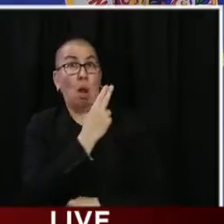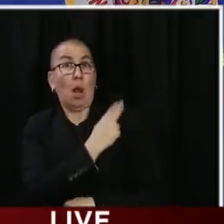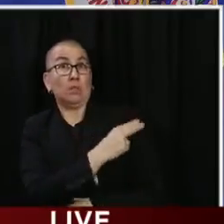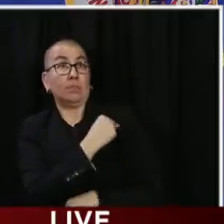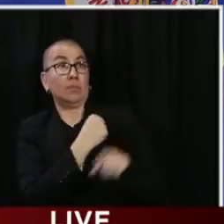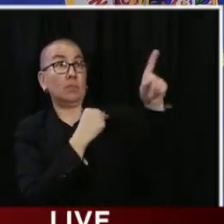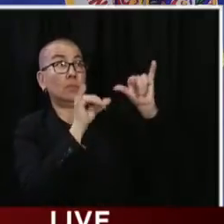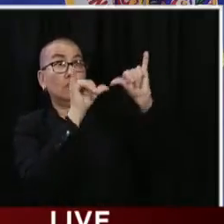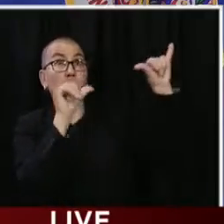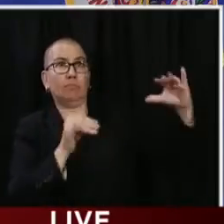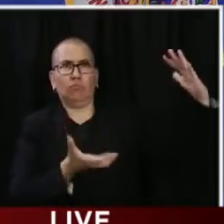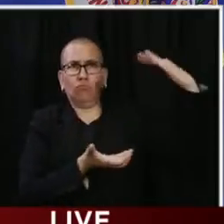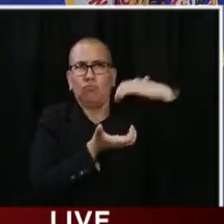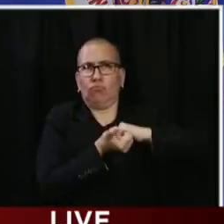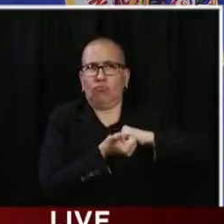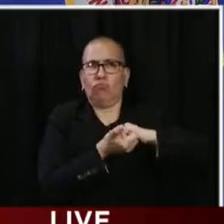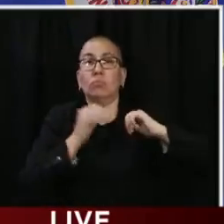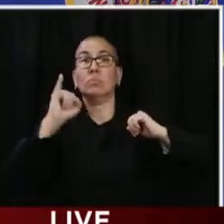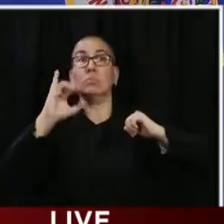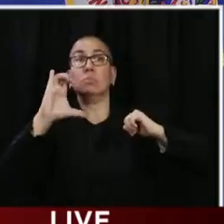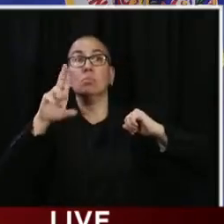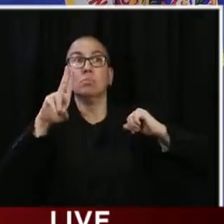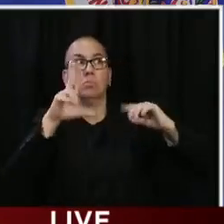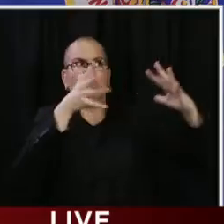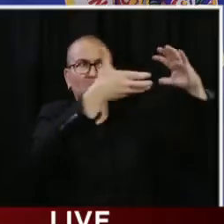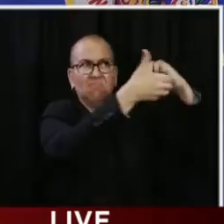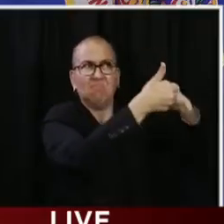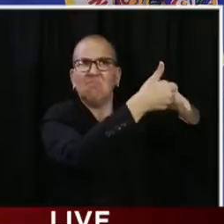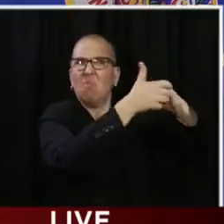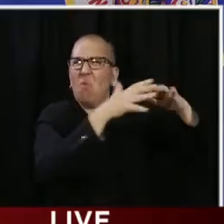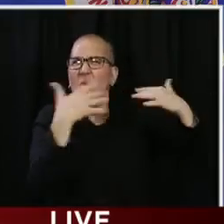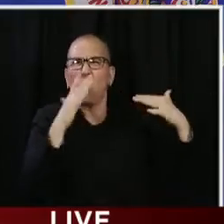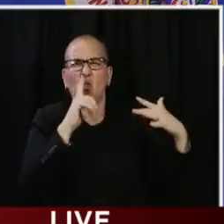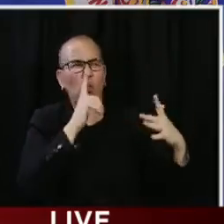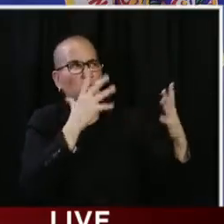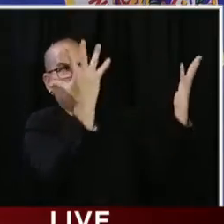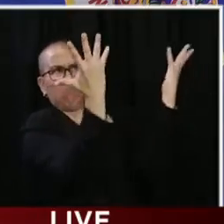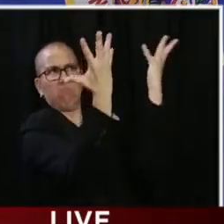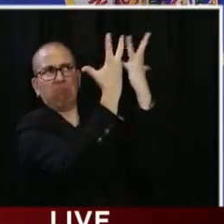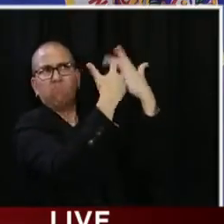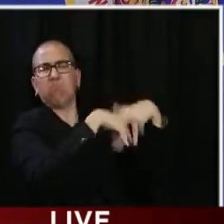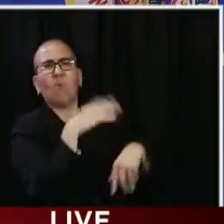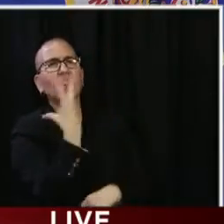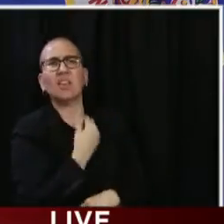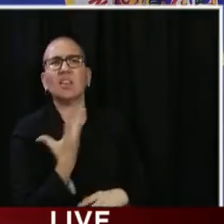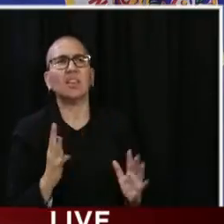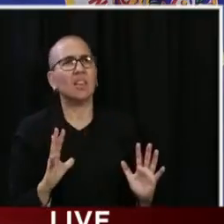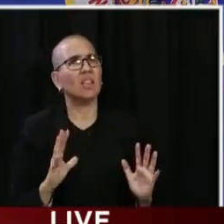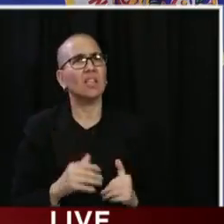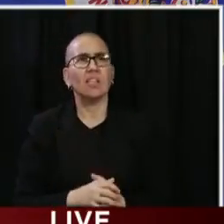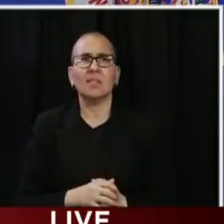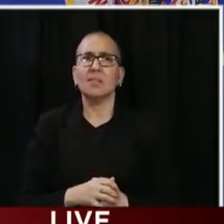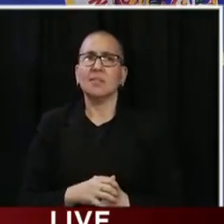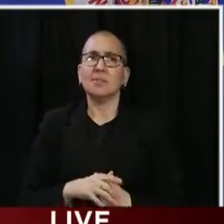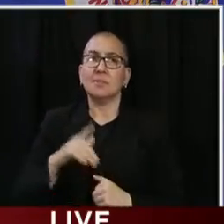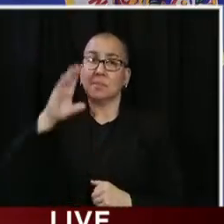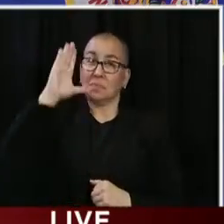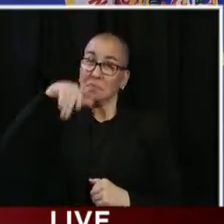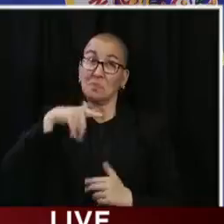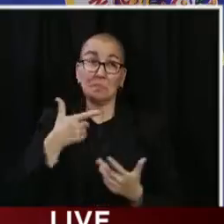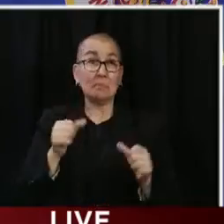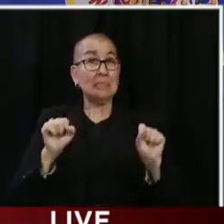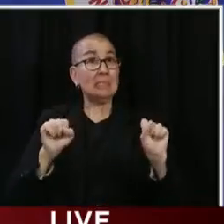care capacity that may be about to be tested a little bit, and the personal protective equipment